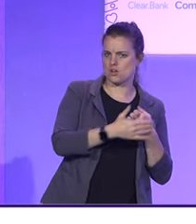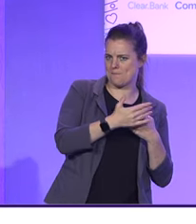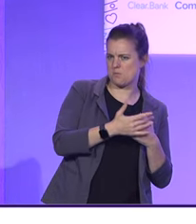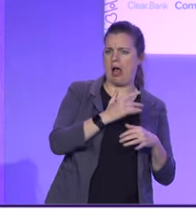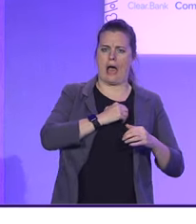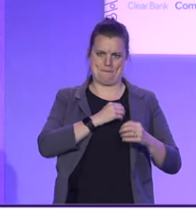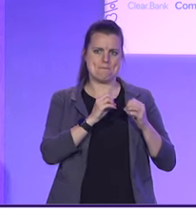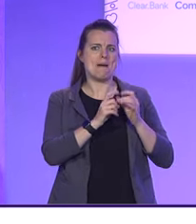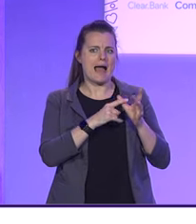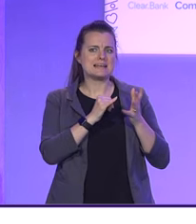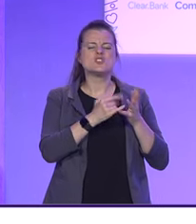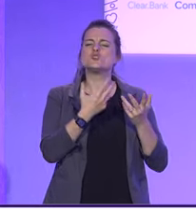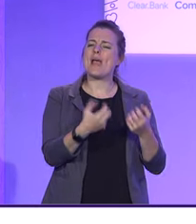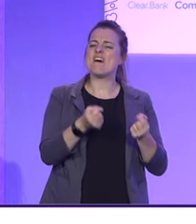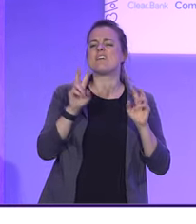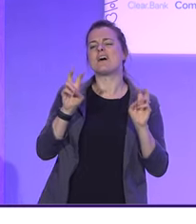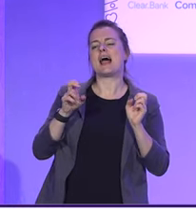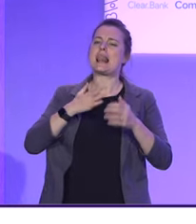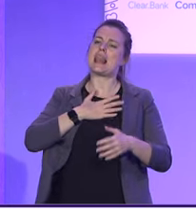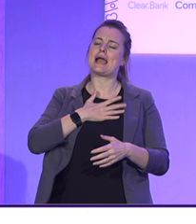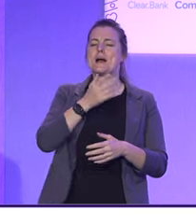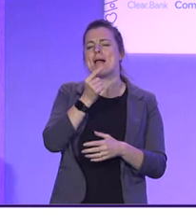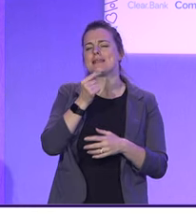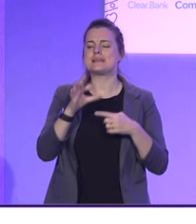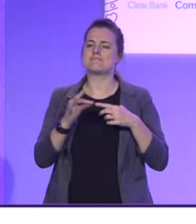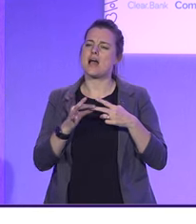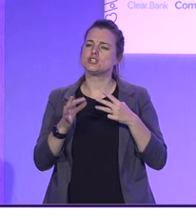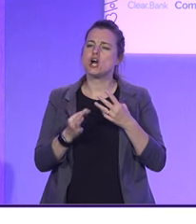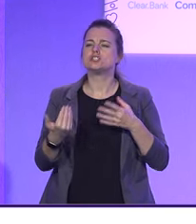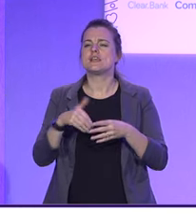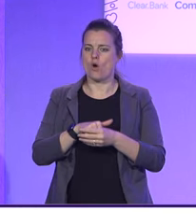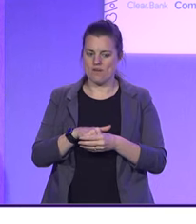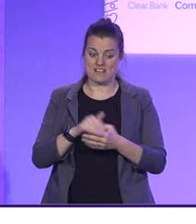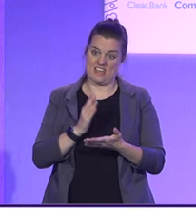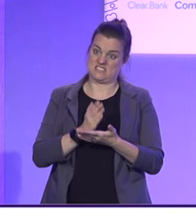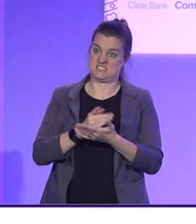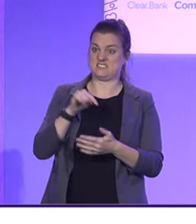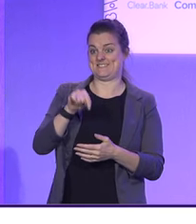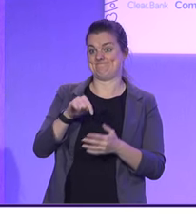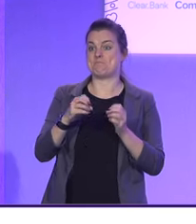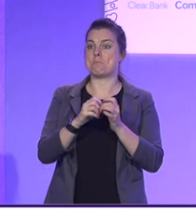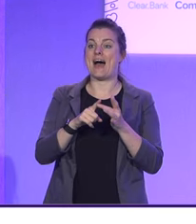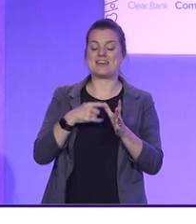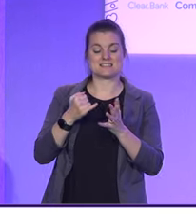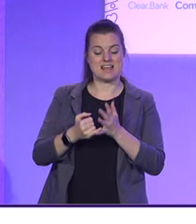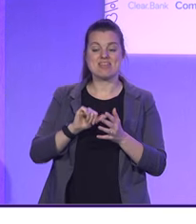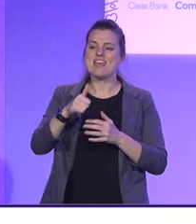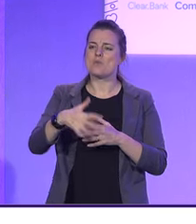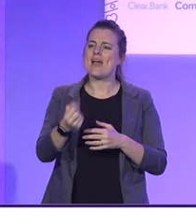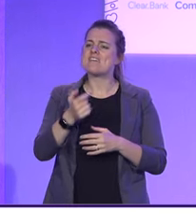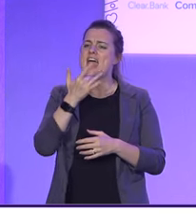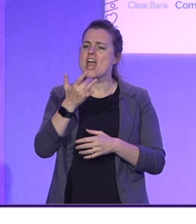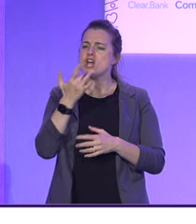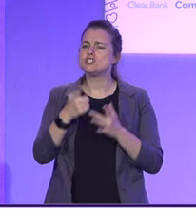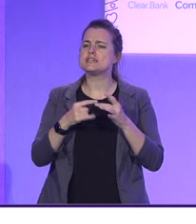So there is a likability factor that gets involved in this affinity bias. Then comes the ageism bias,